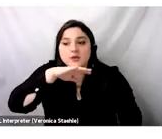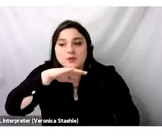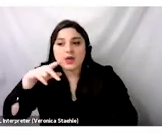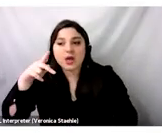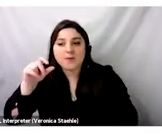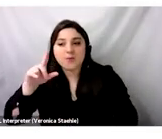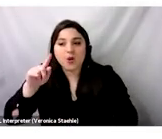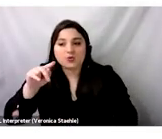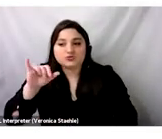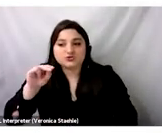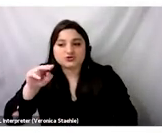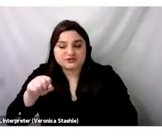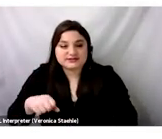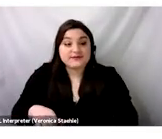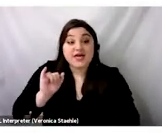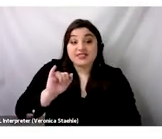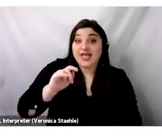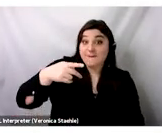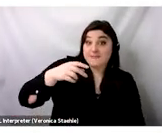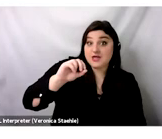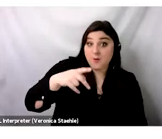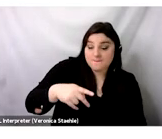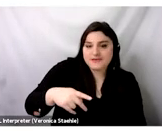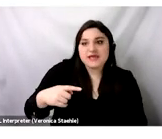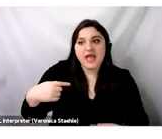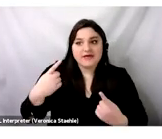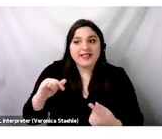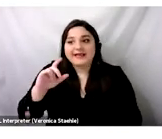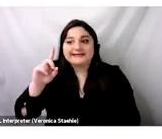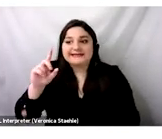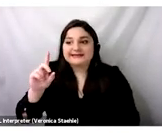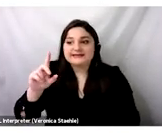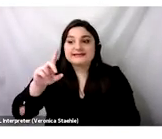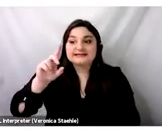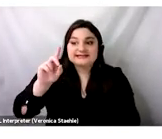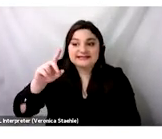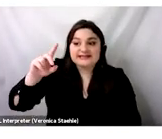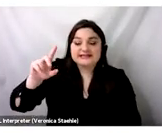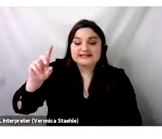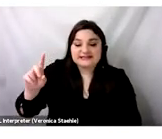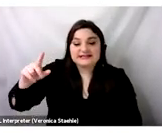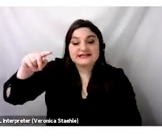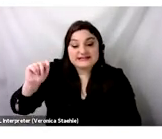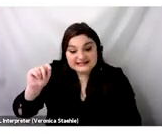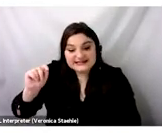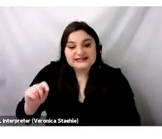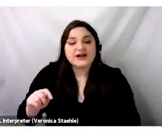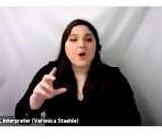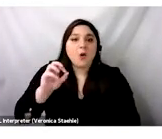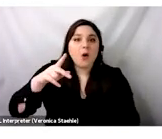been manufactured for various reasons. DDT is a great example, right? PCBs, a lot of flame